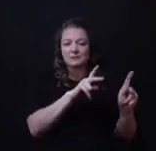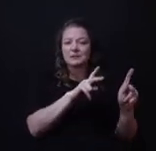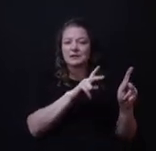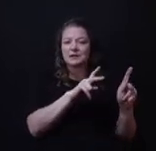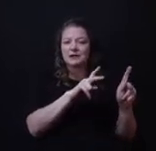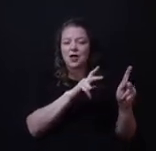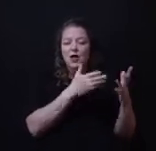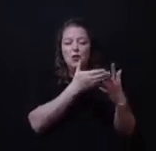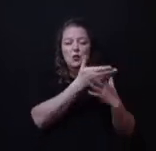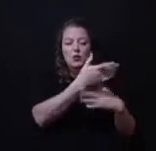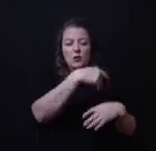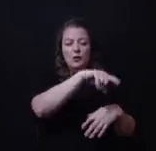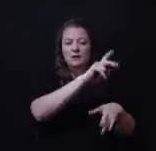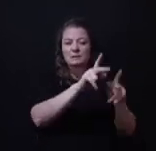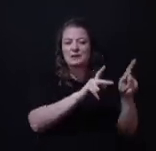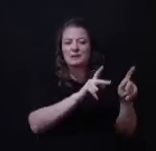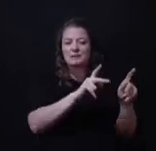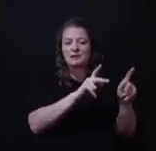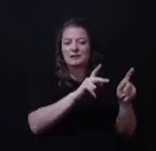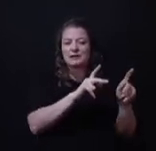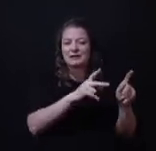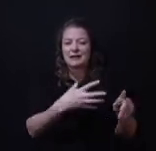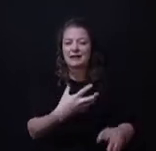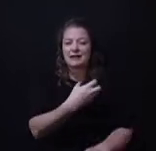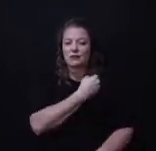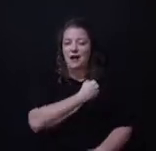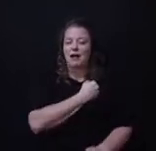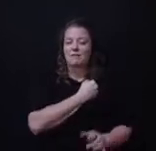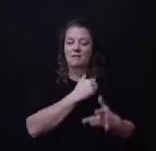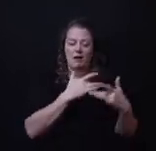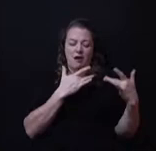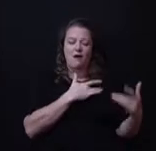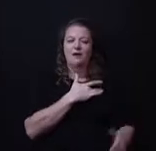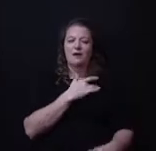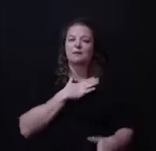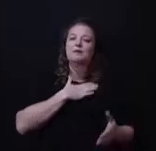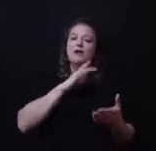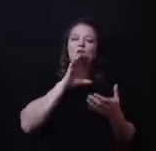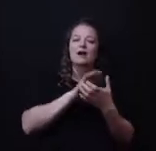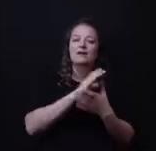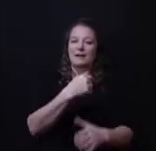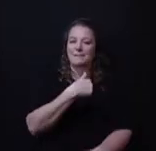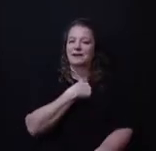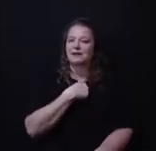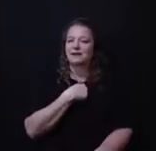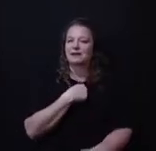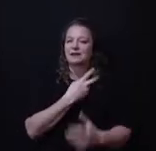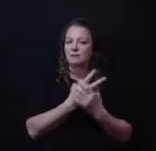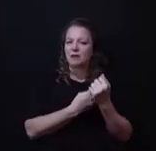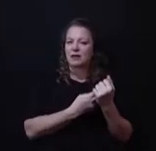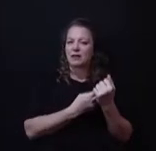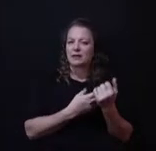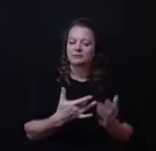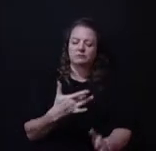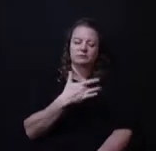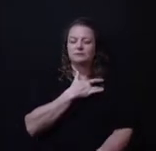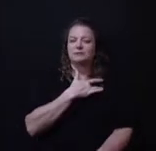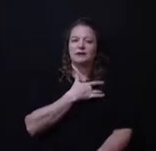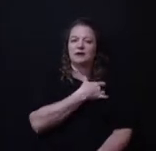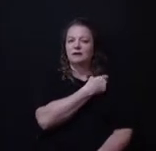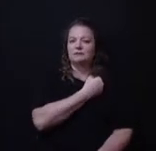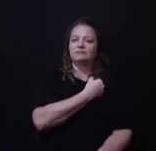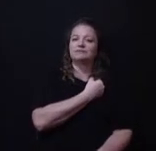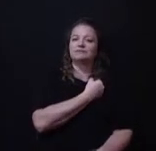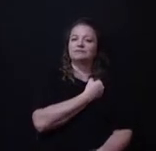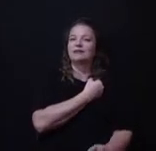those individuals, and he grabbed the heart of my wife, and he grabbed the heart of me, and he drew us inextricably back into